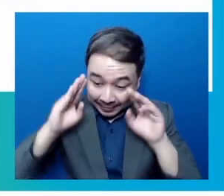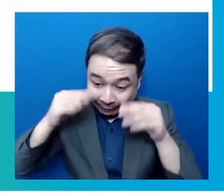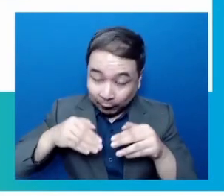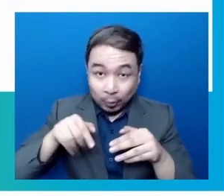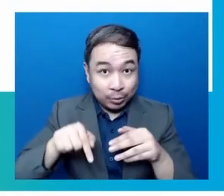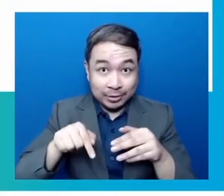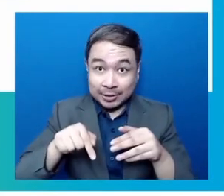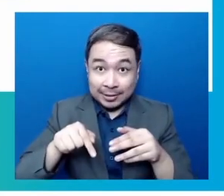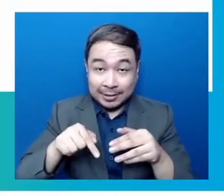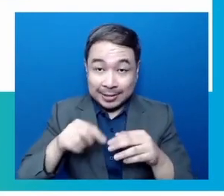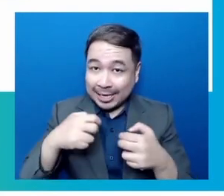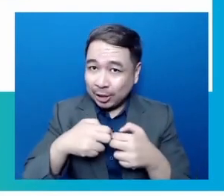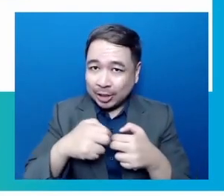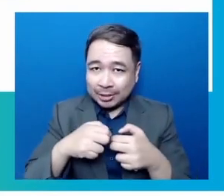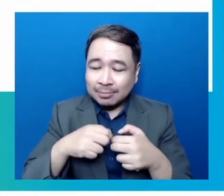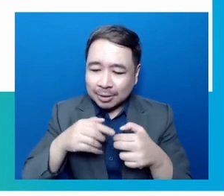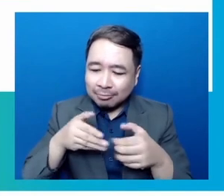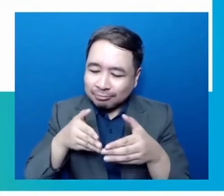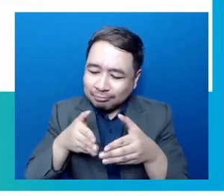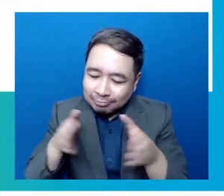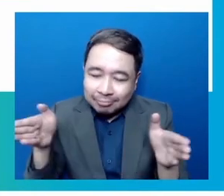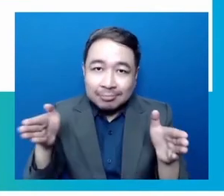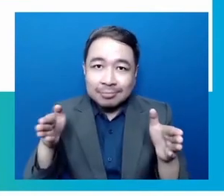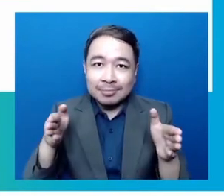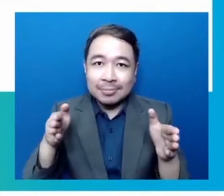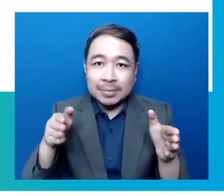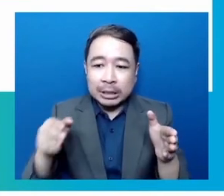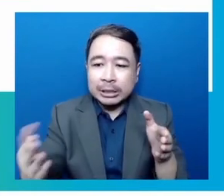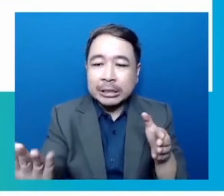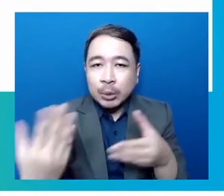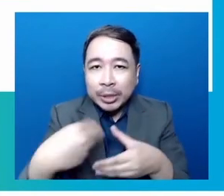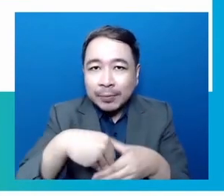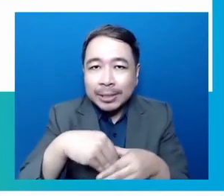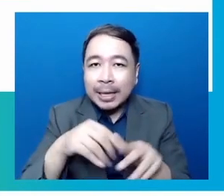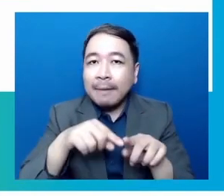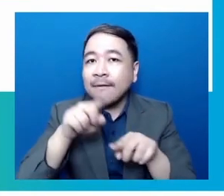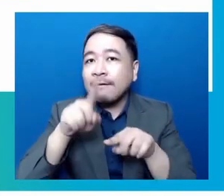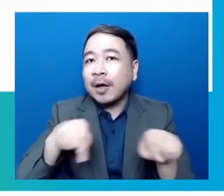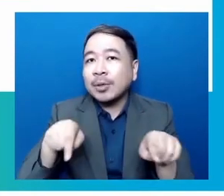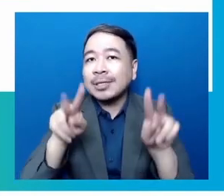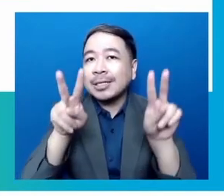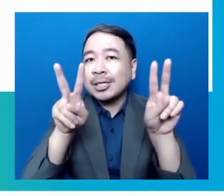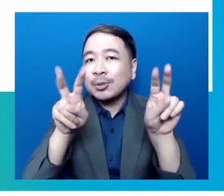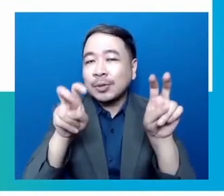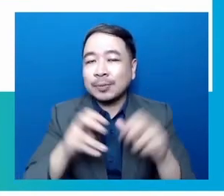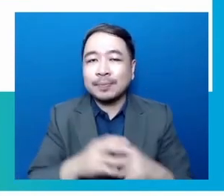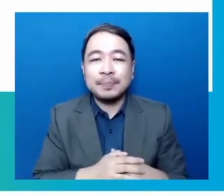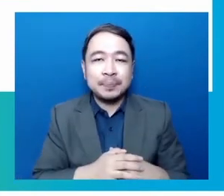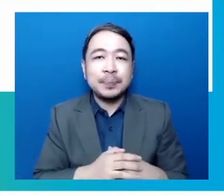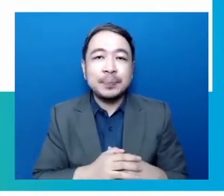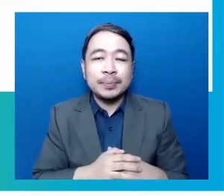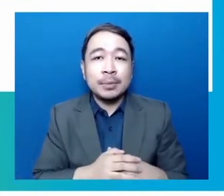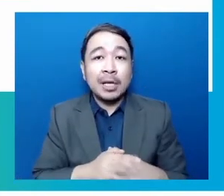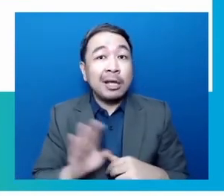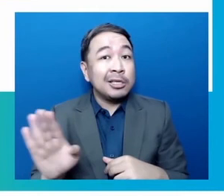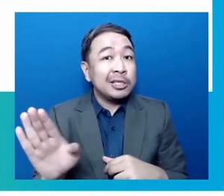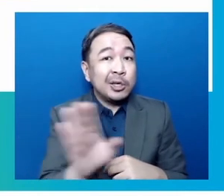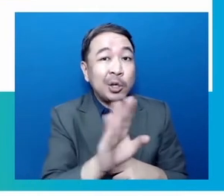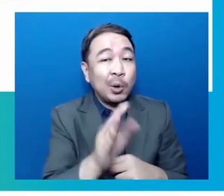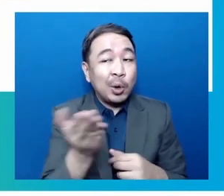On the way forward, your recommendations are really duly noted. I can't speak for the entire ADB,